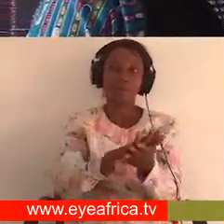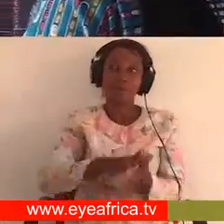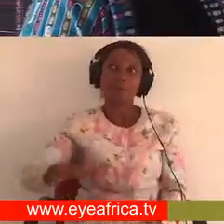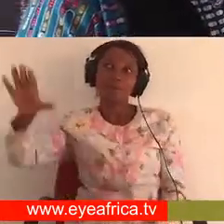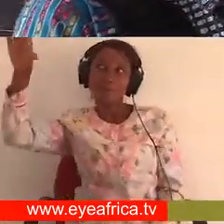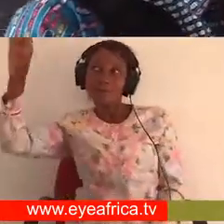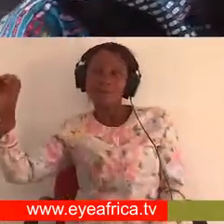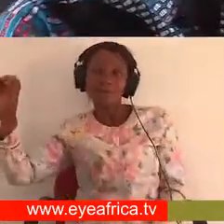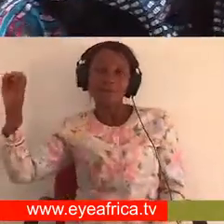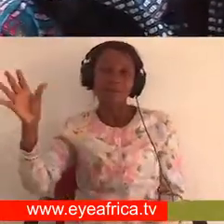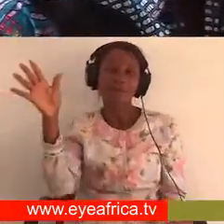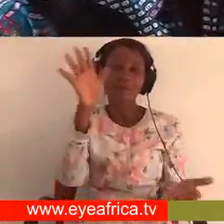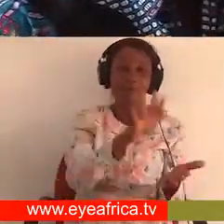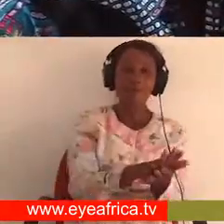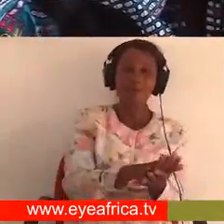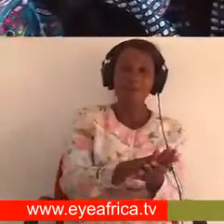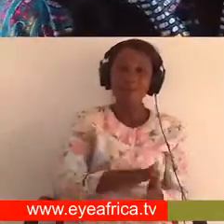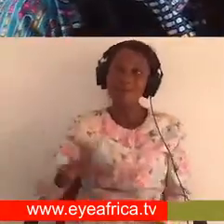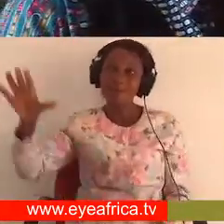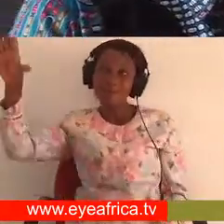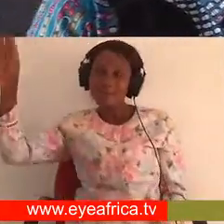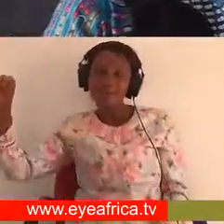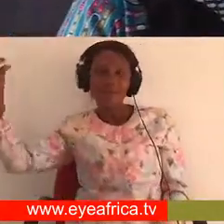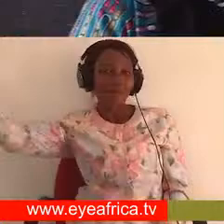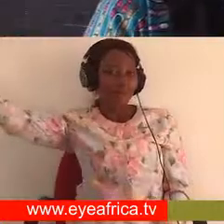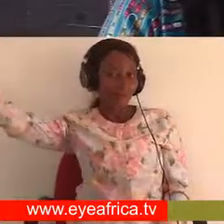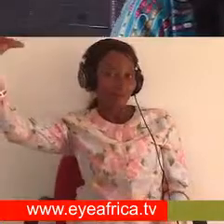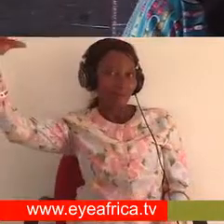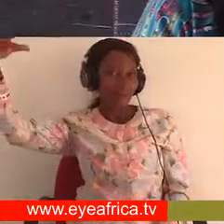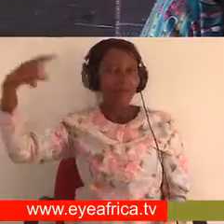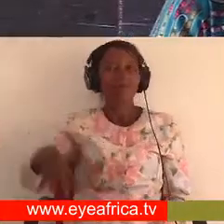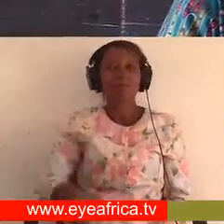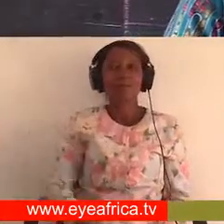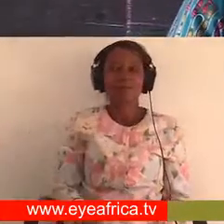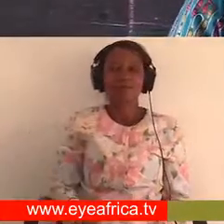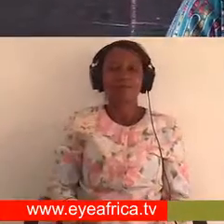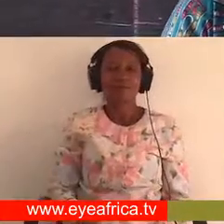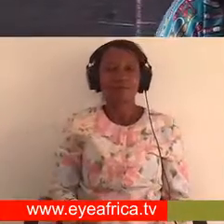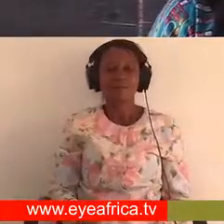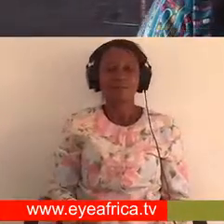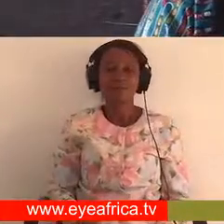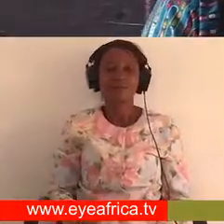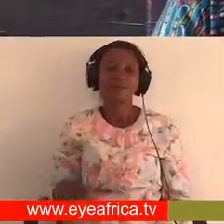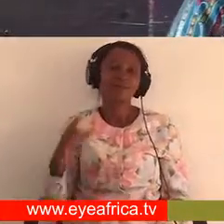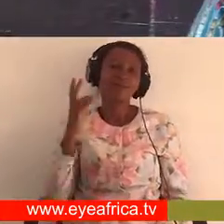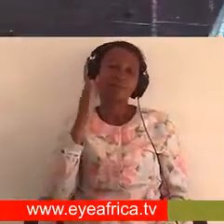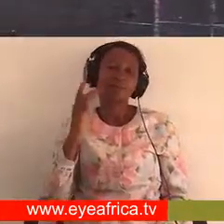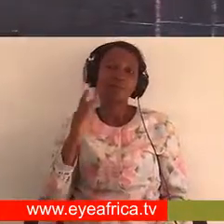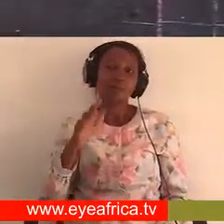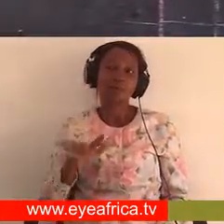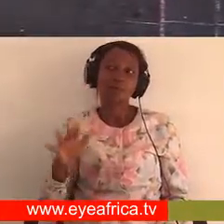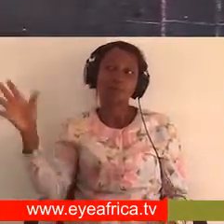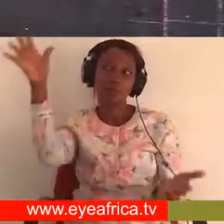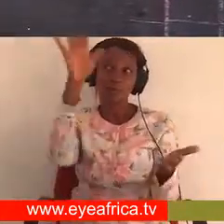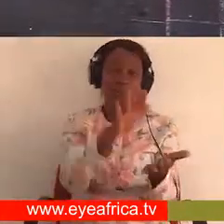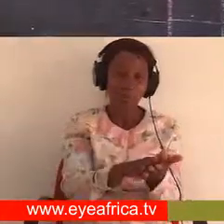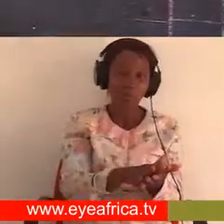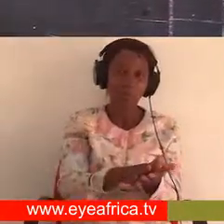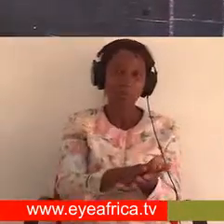is trying to switch on and off the light. When you switch it